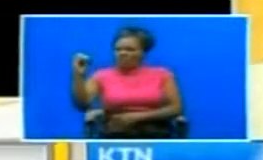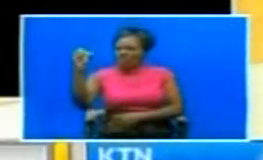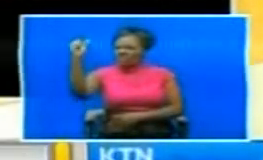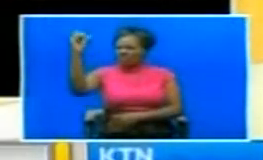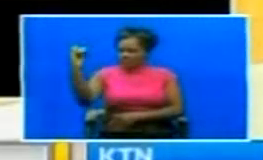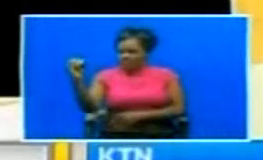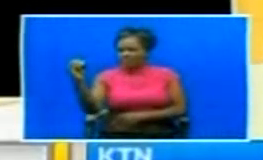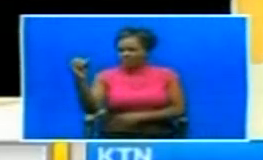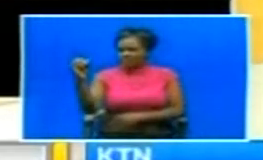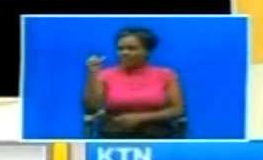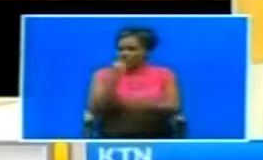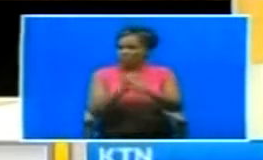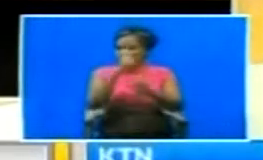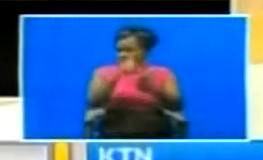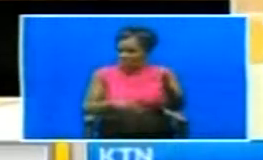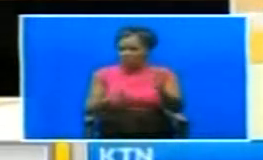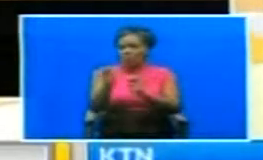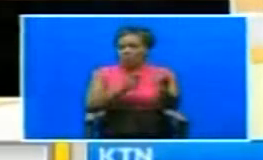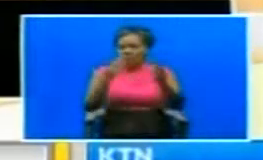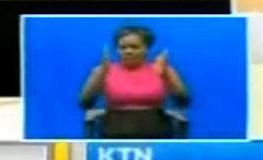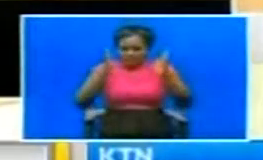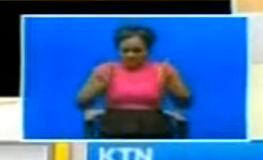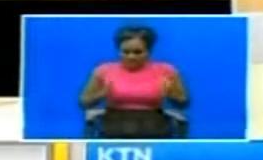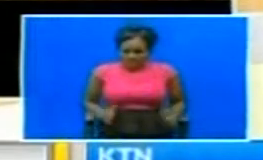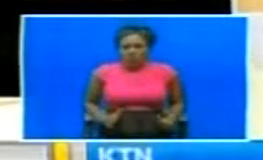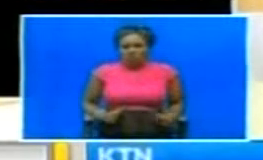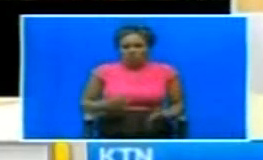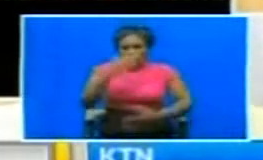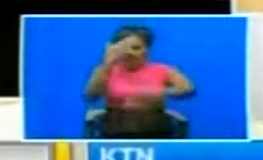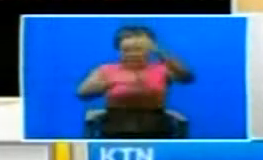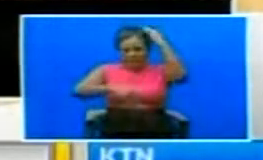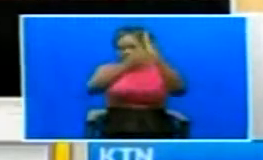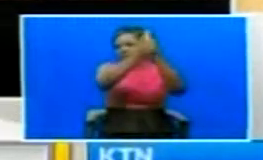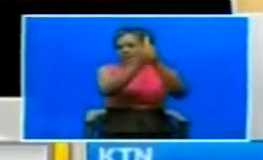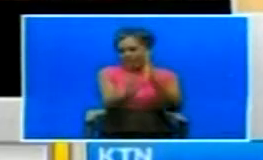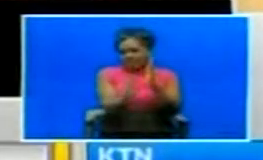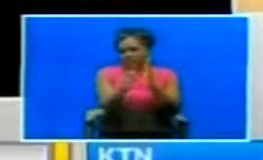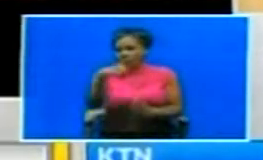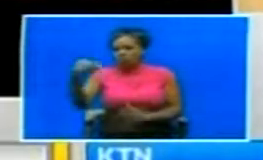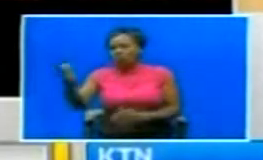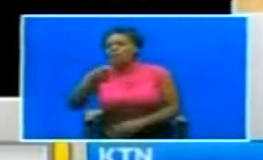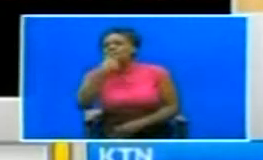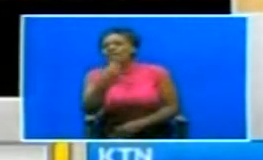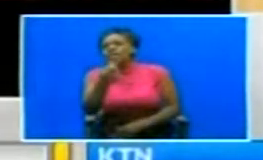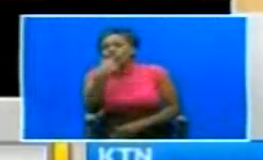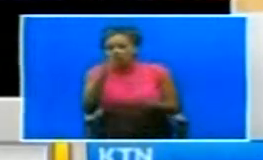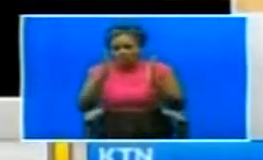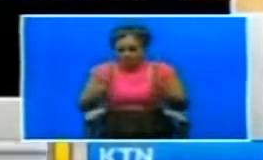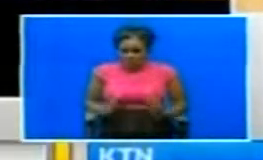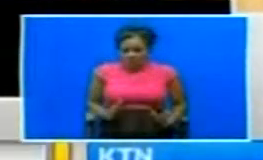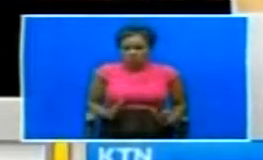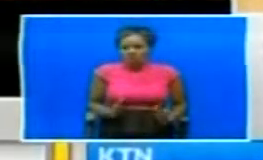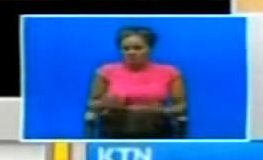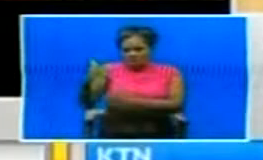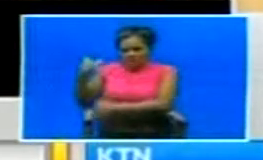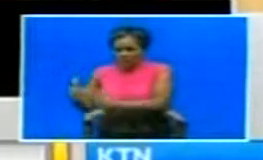40s, 50s, you need to be managed by a person who knows what they're doing. That means you have to go to your medical caregiver near